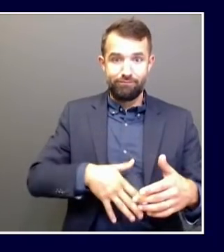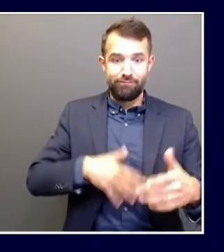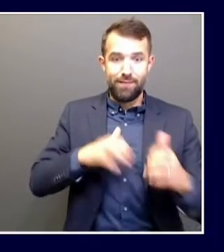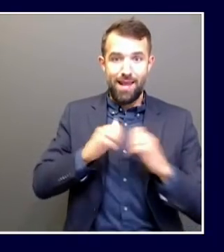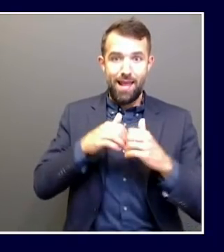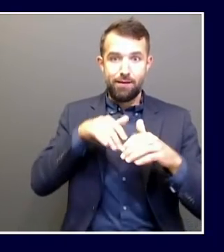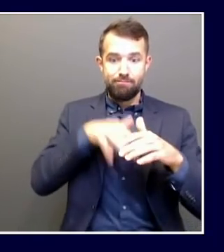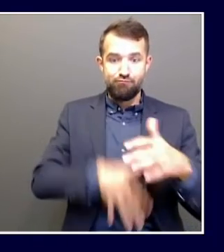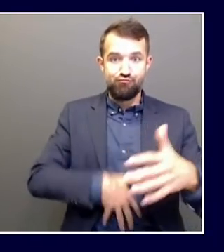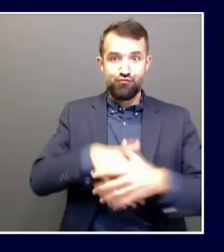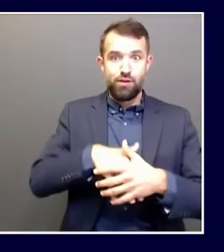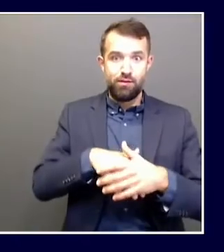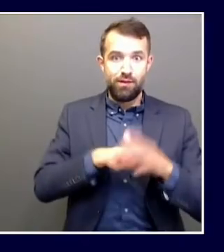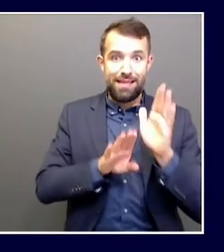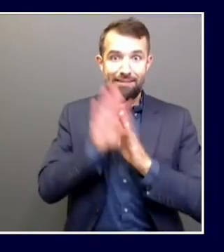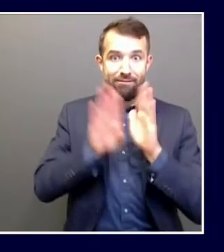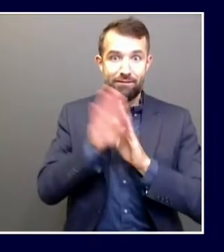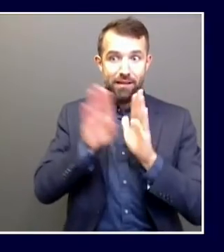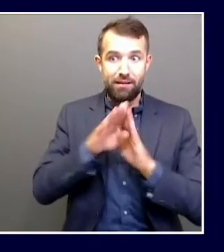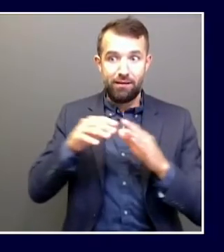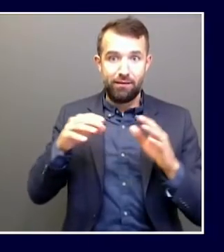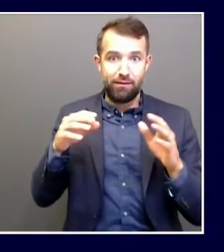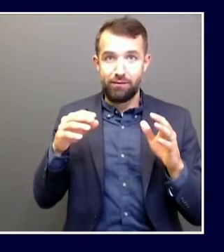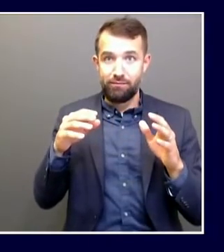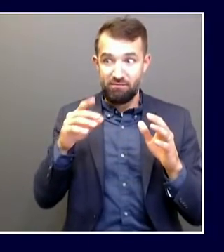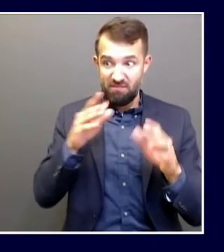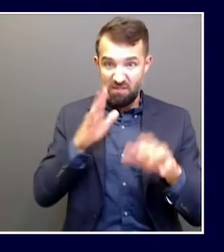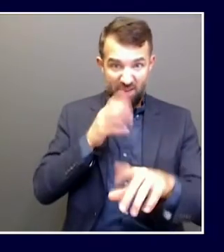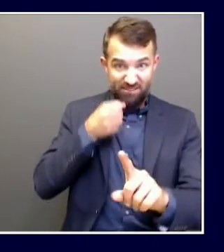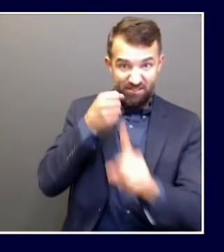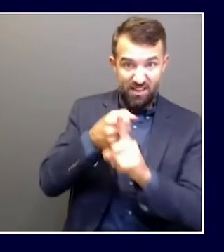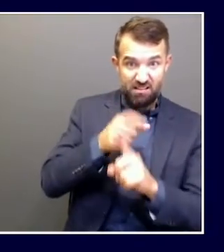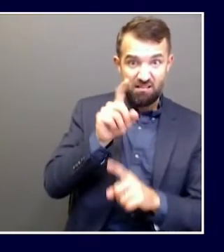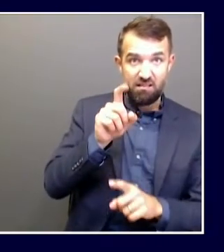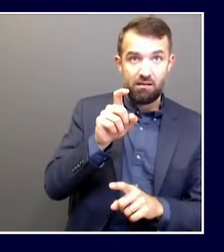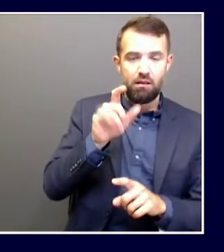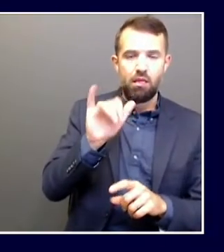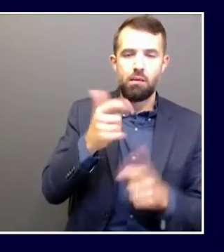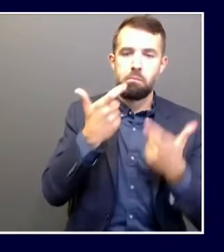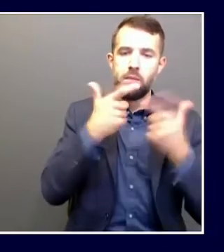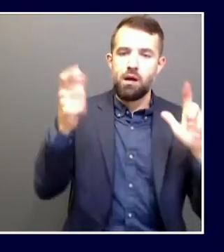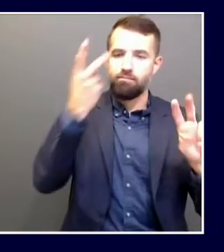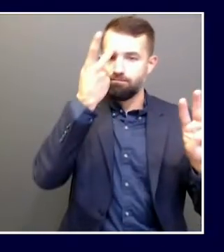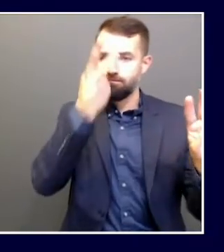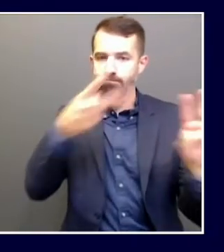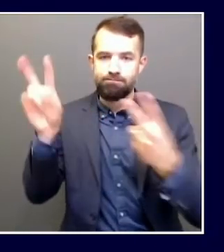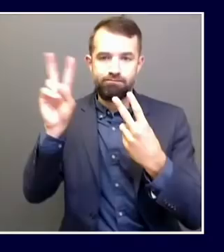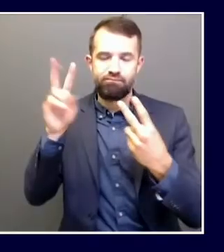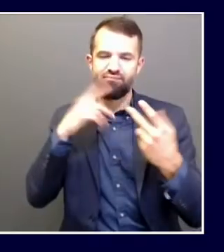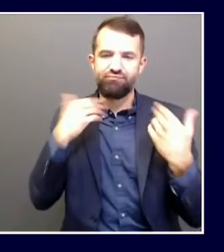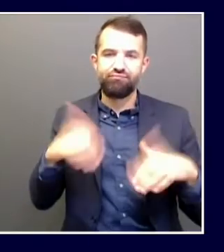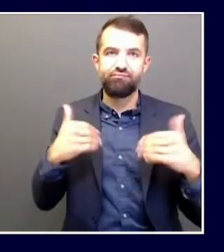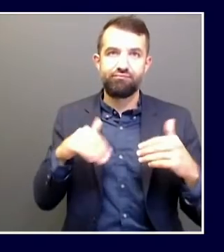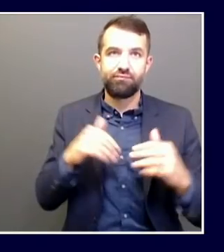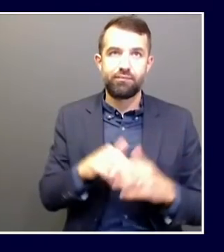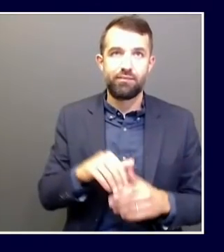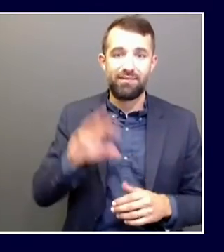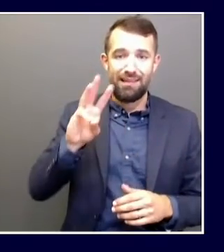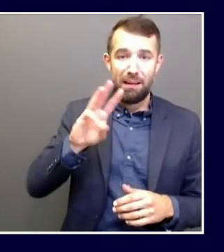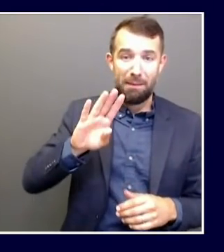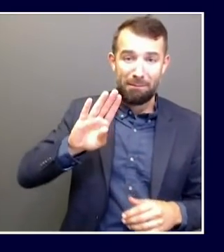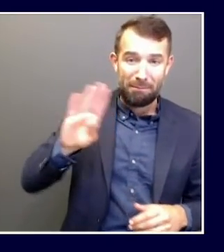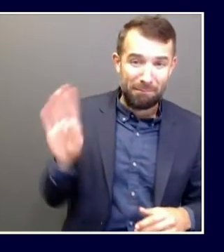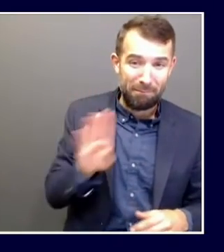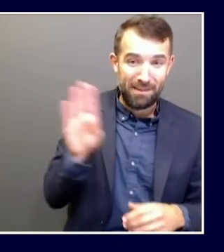in general, as well as now the billions of people who have taken the vaccine, there's no basis to believe that your